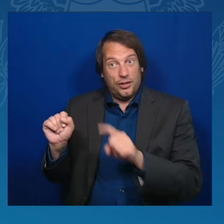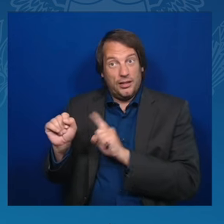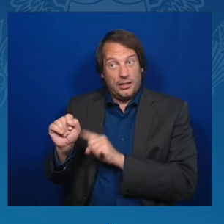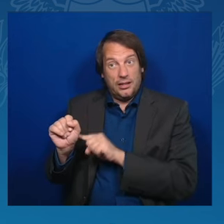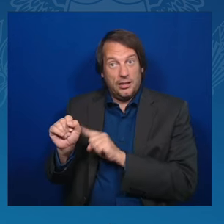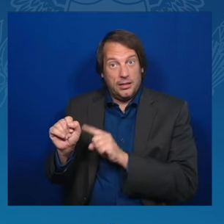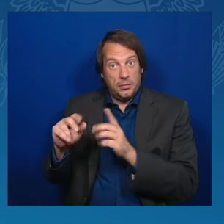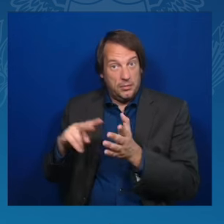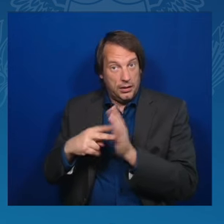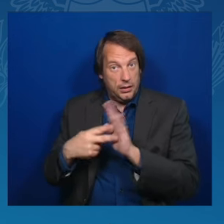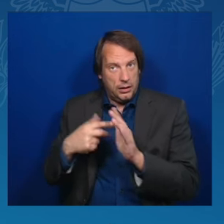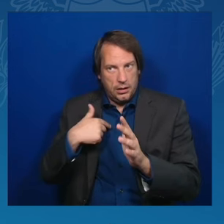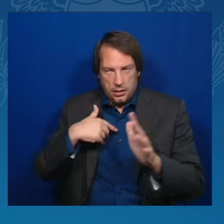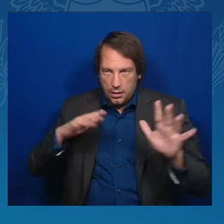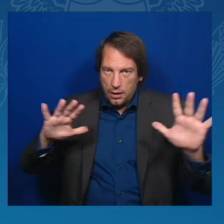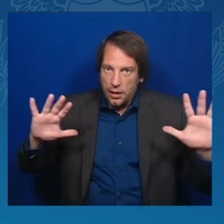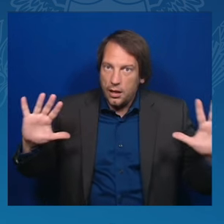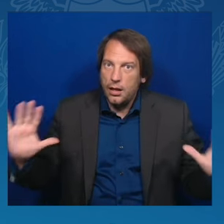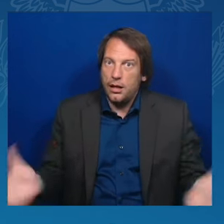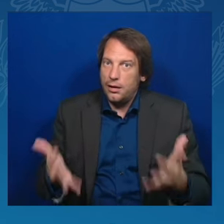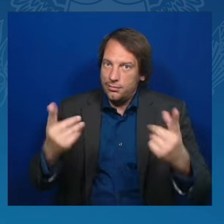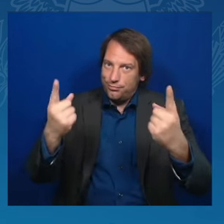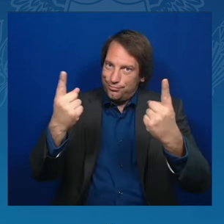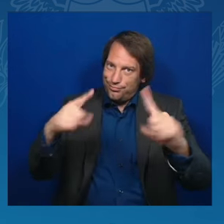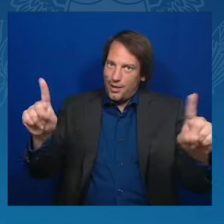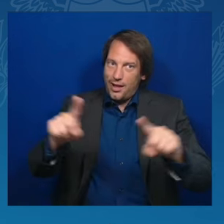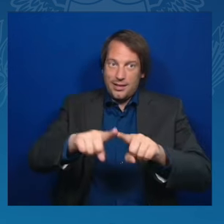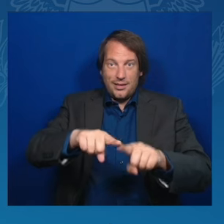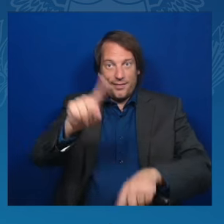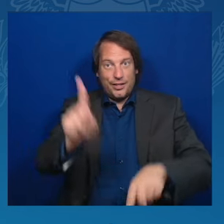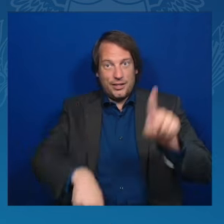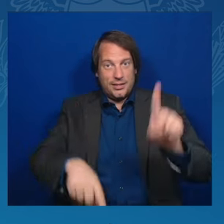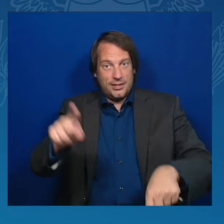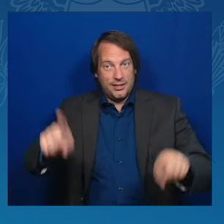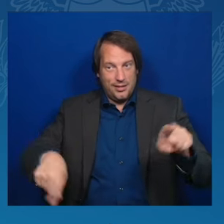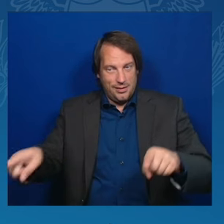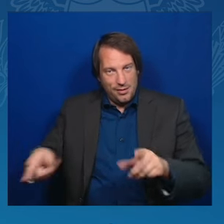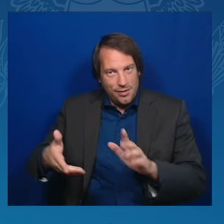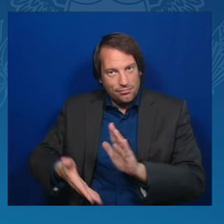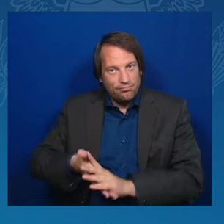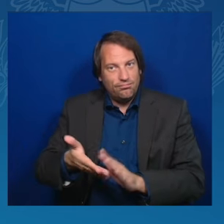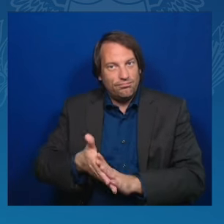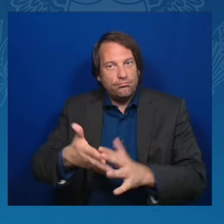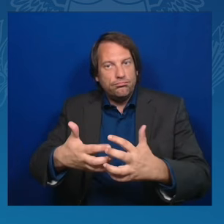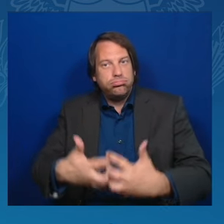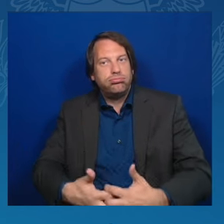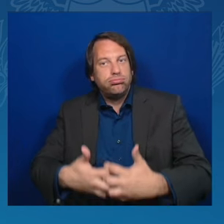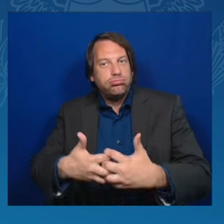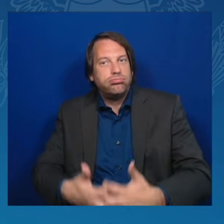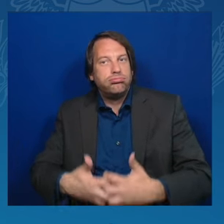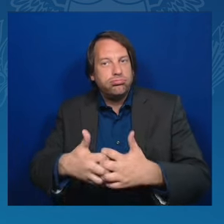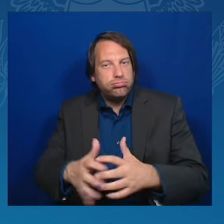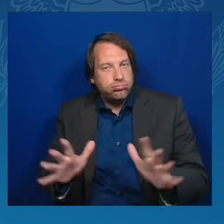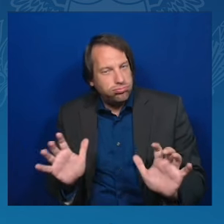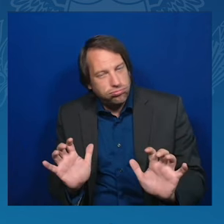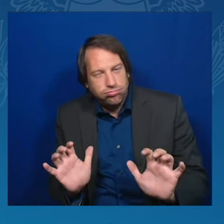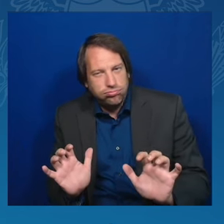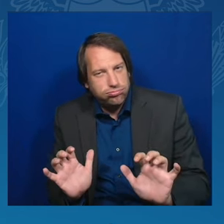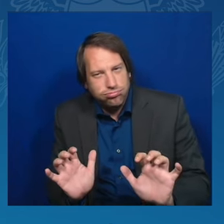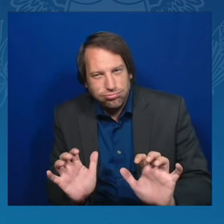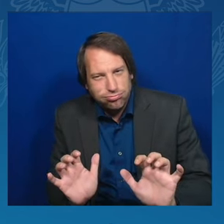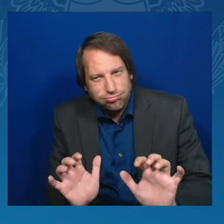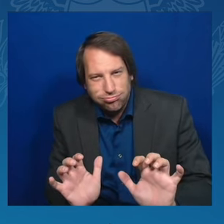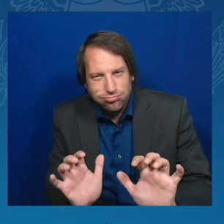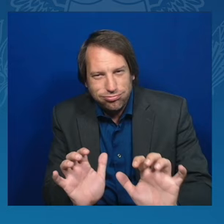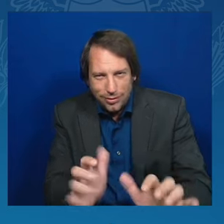the engine to drive ourselves forward. Indeed, only